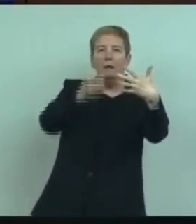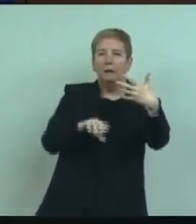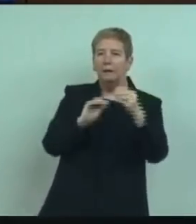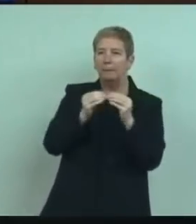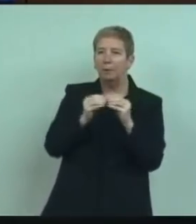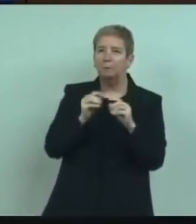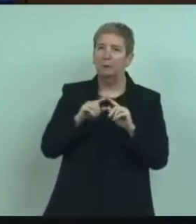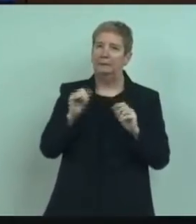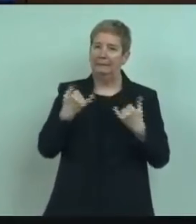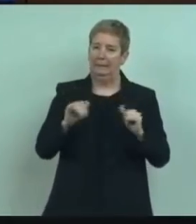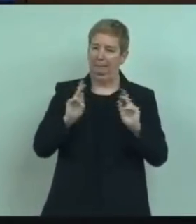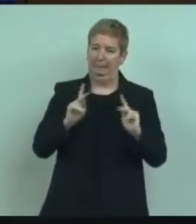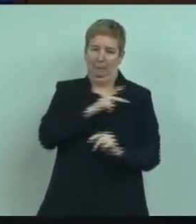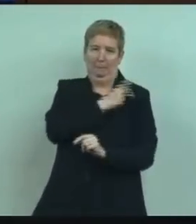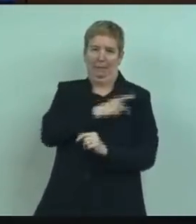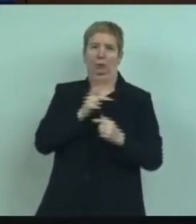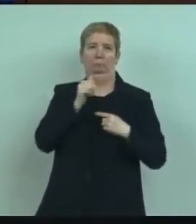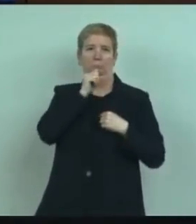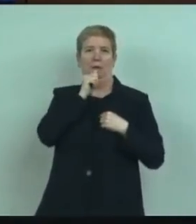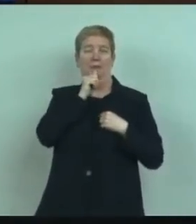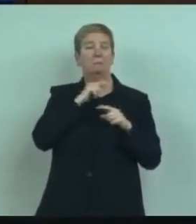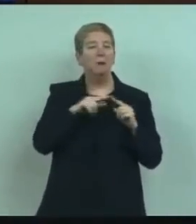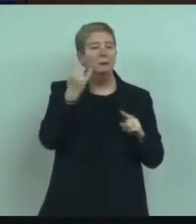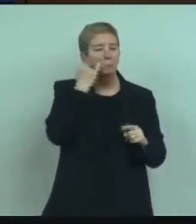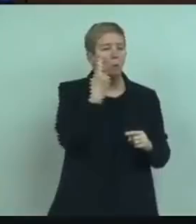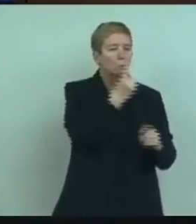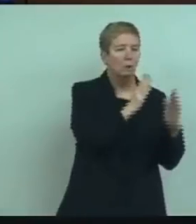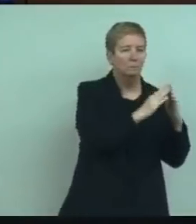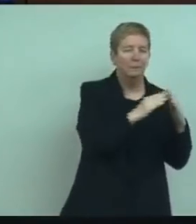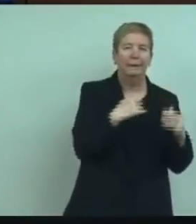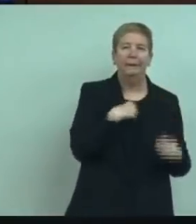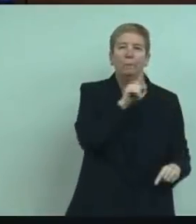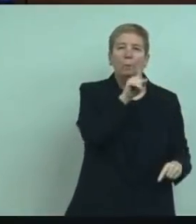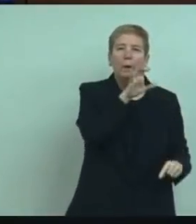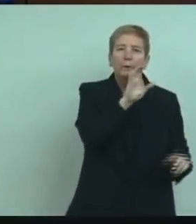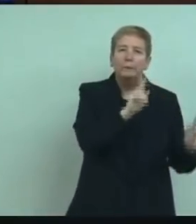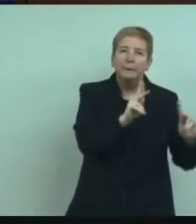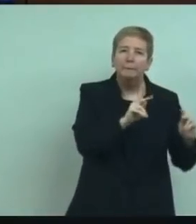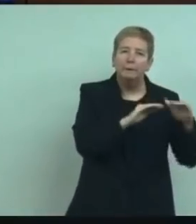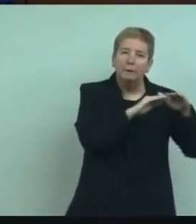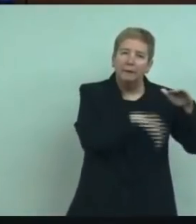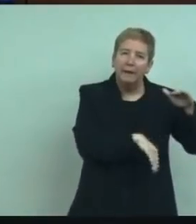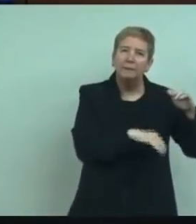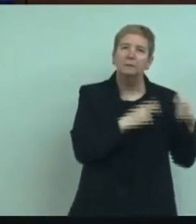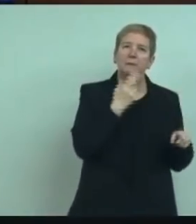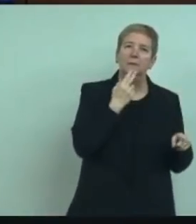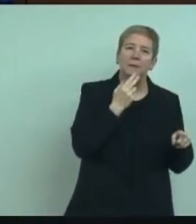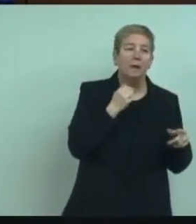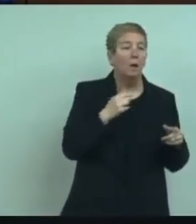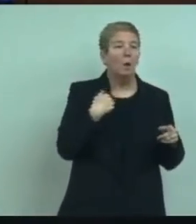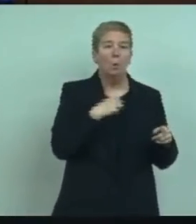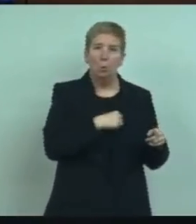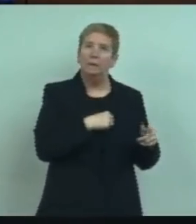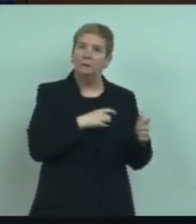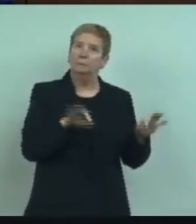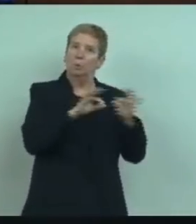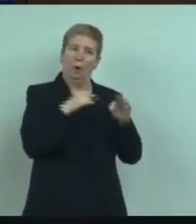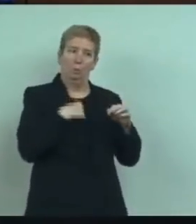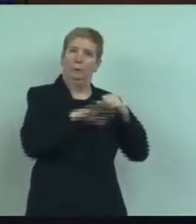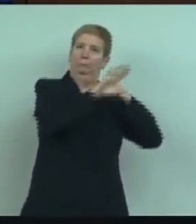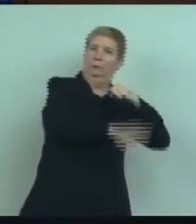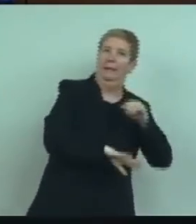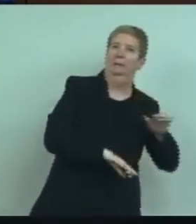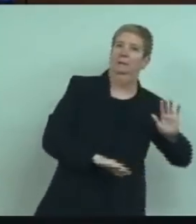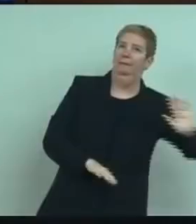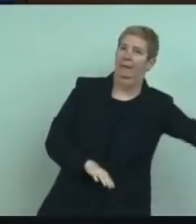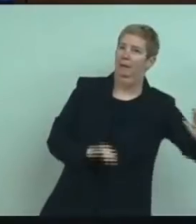community that has 100 people or less, we have an obligation to protect the identity of individuals. We will